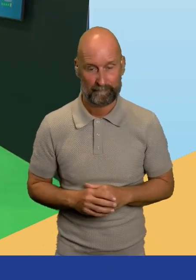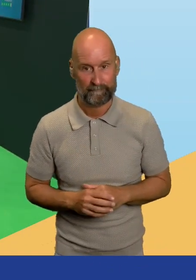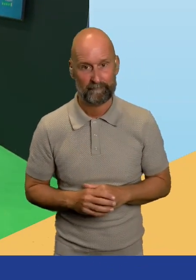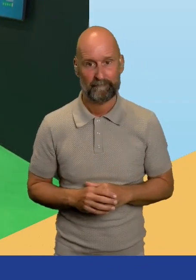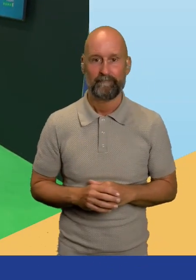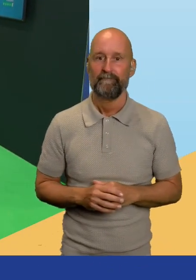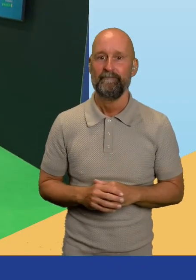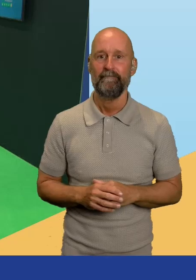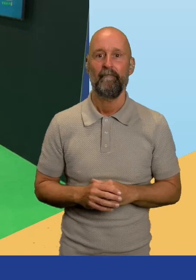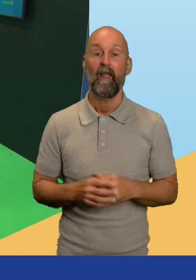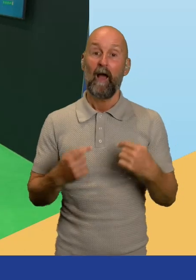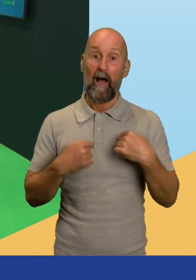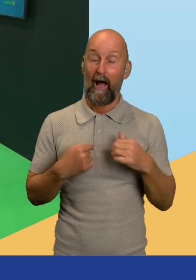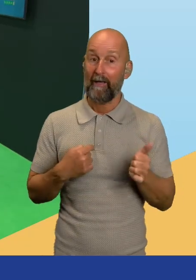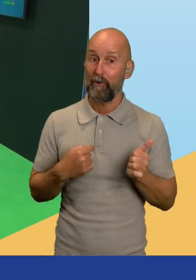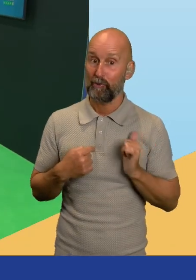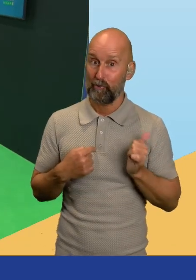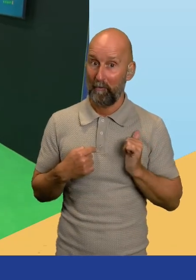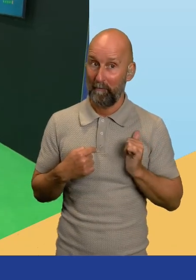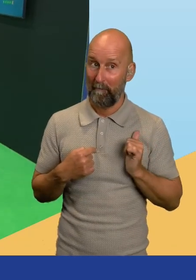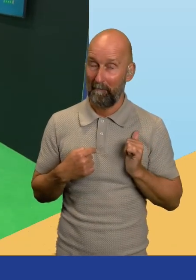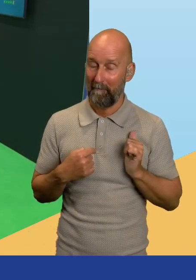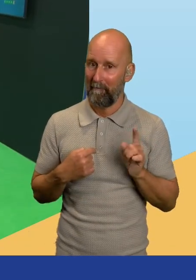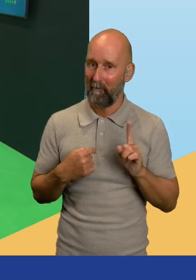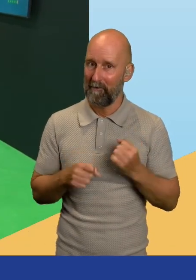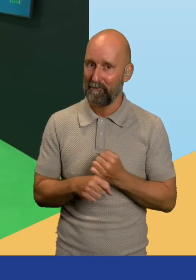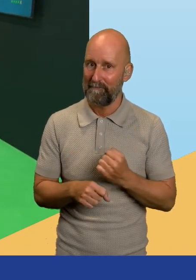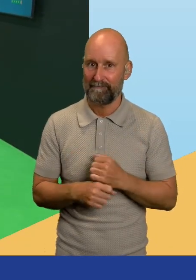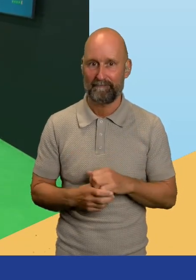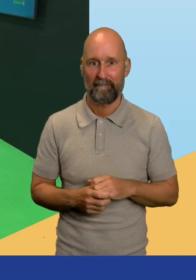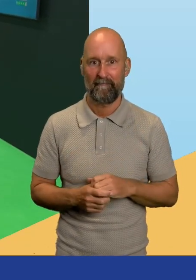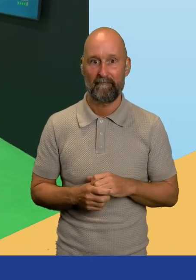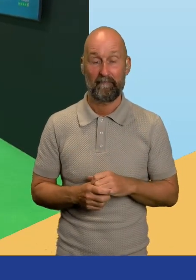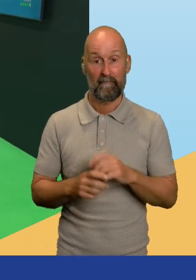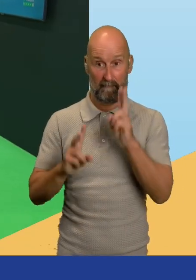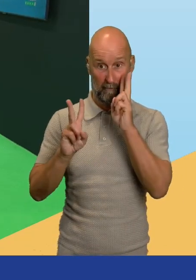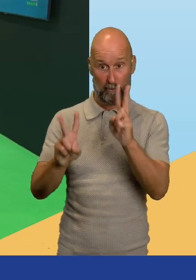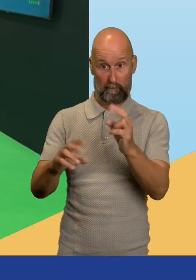going to do what I assume you do, right? Okay. So, like a regular car. Yes.